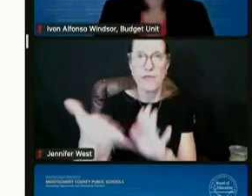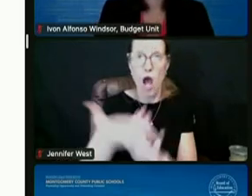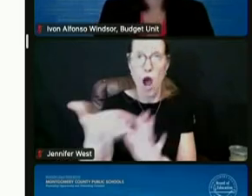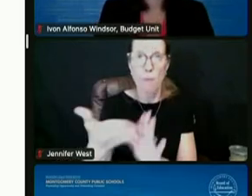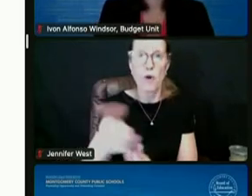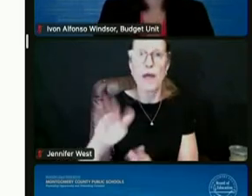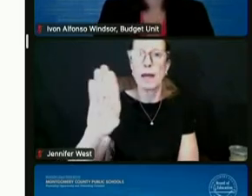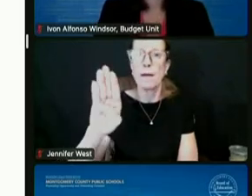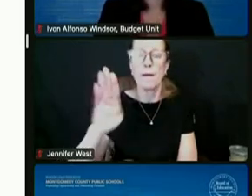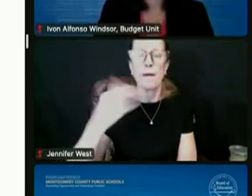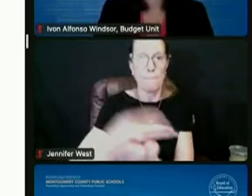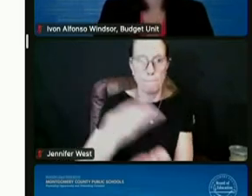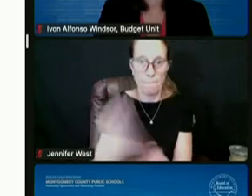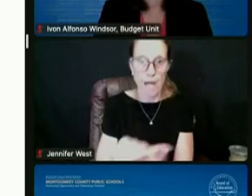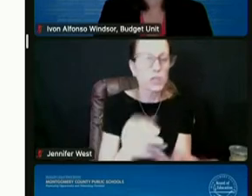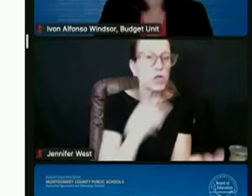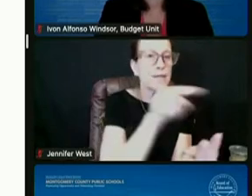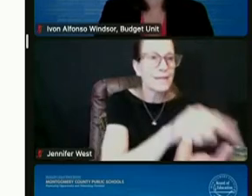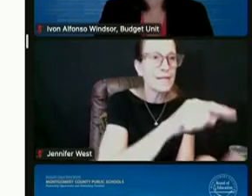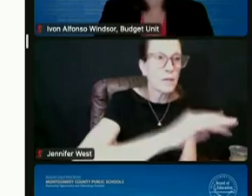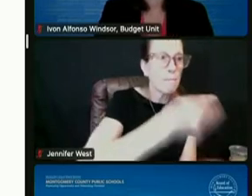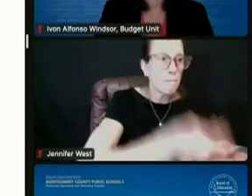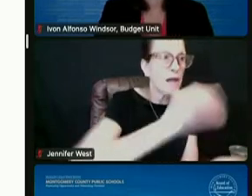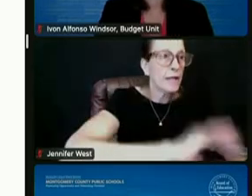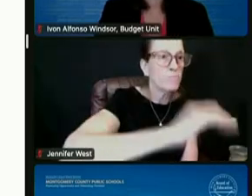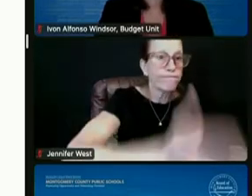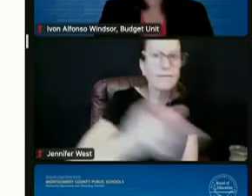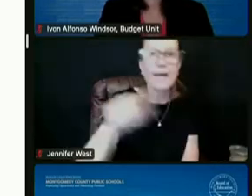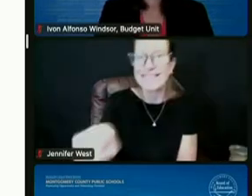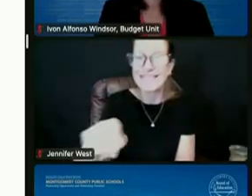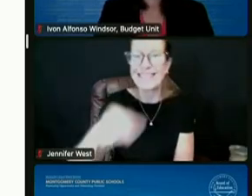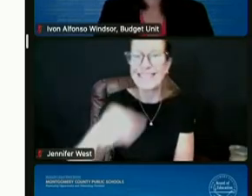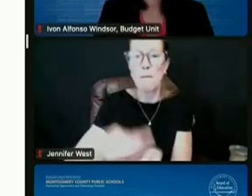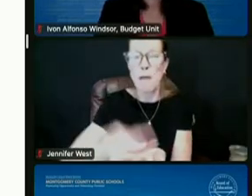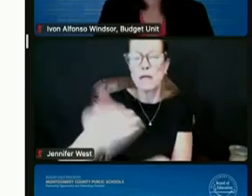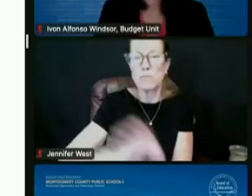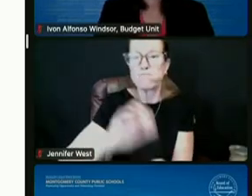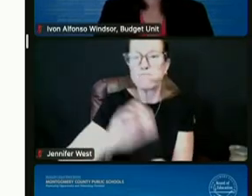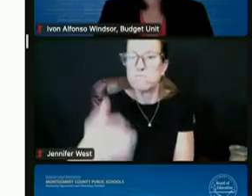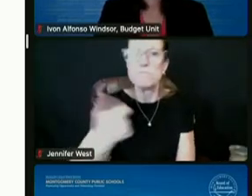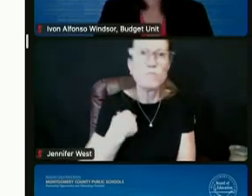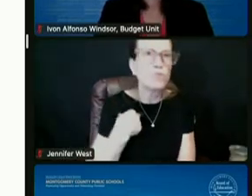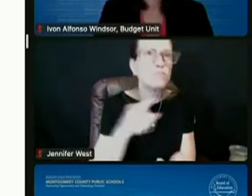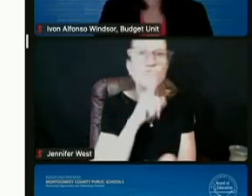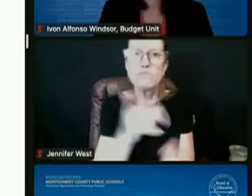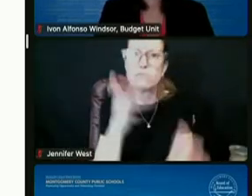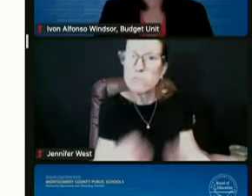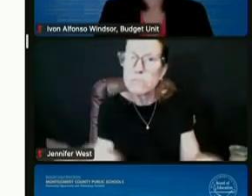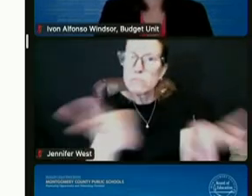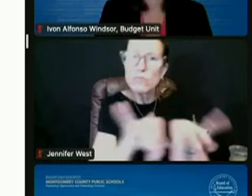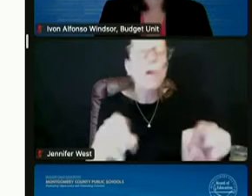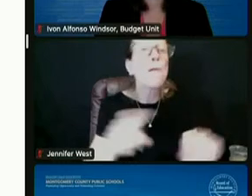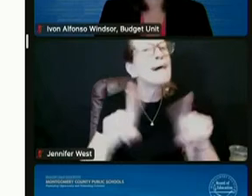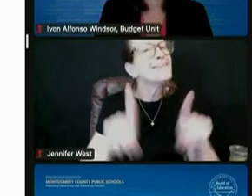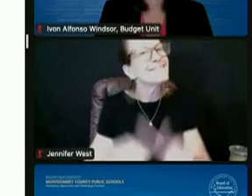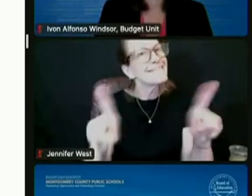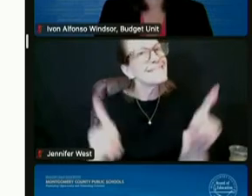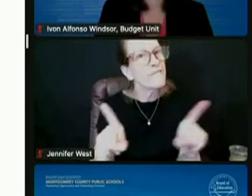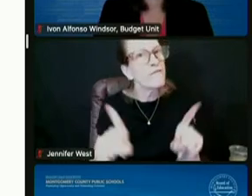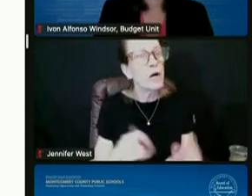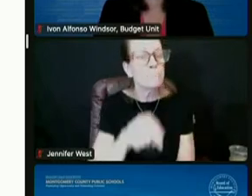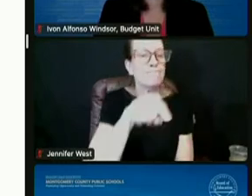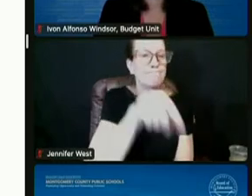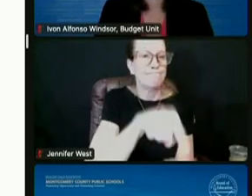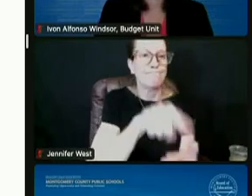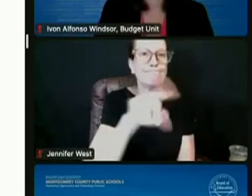They both, I'm going to say, are very, very critical to our operations, but are very different. So I'll first say the capital budget